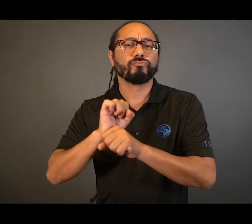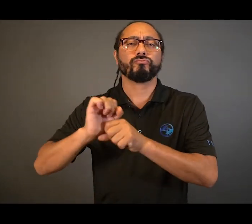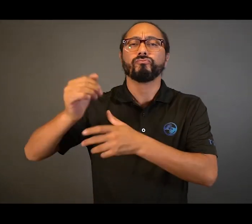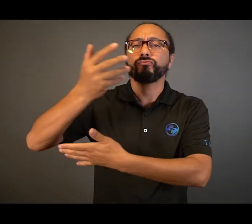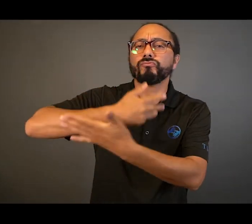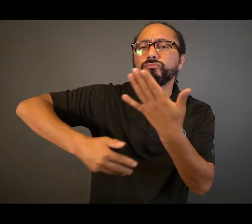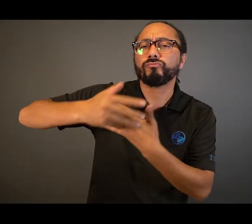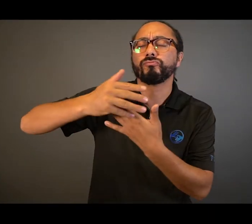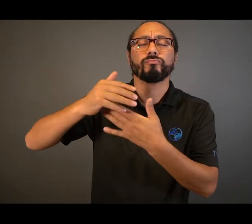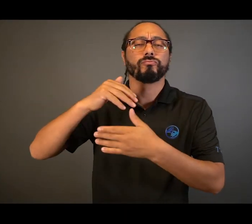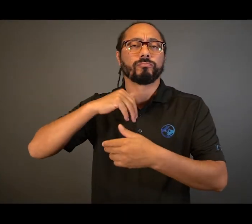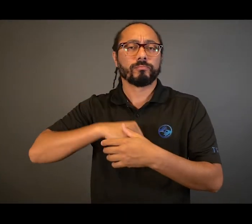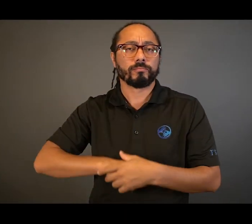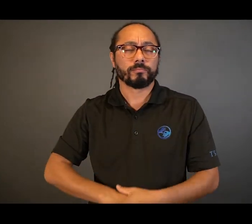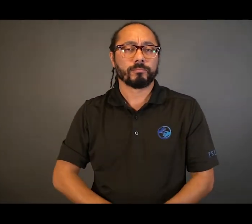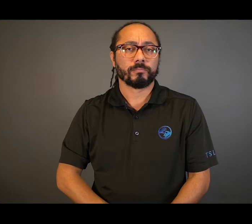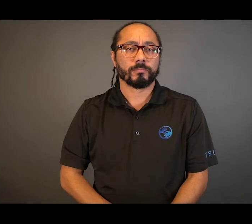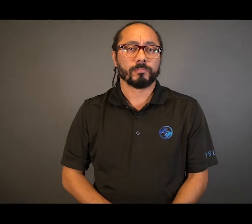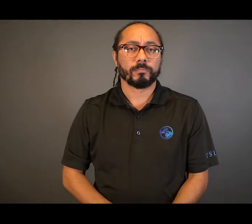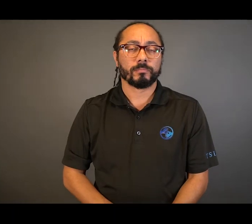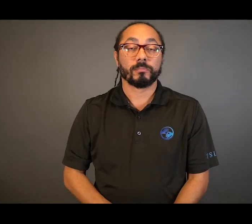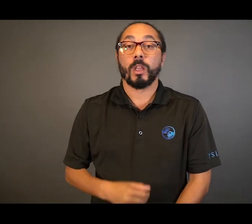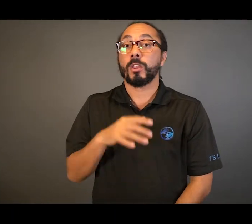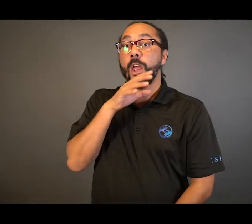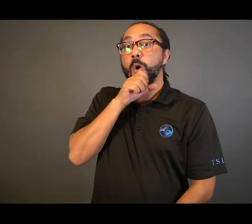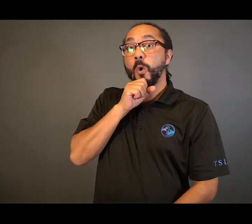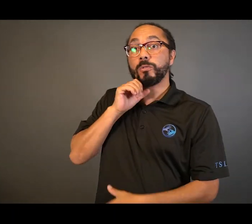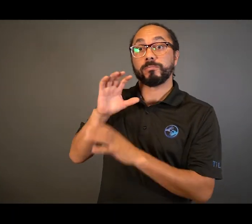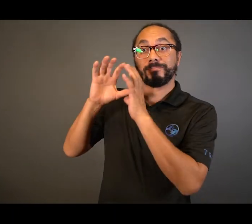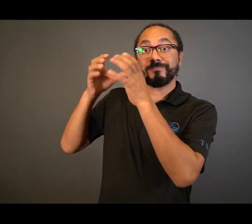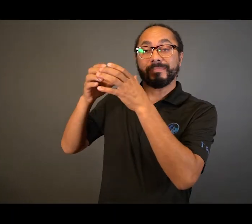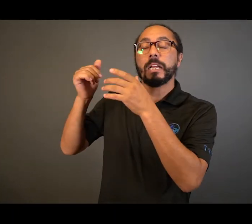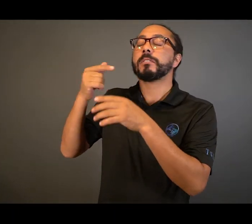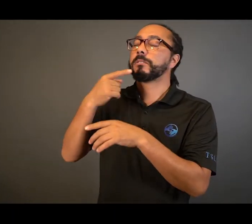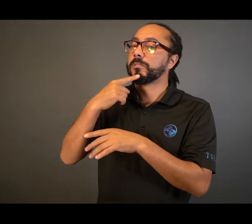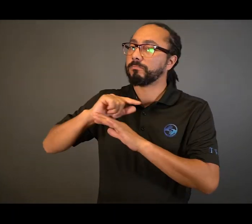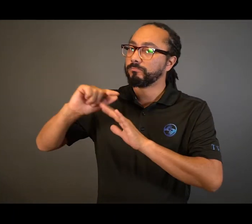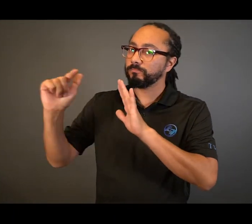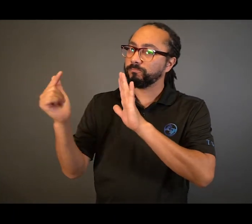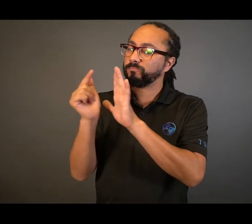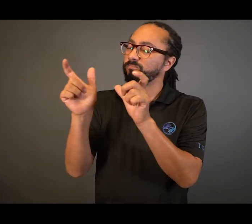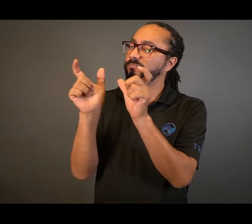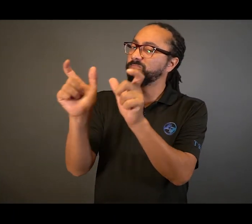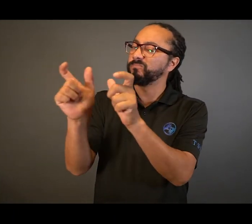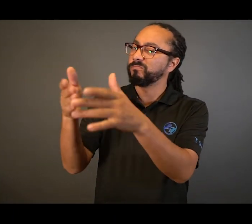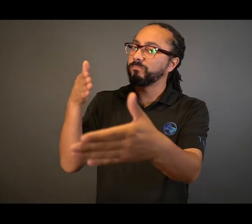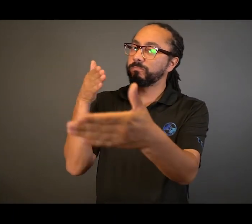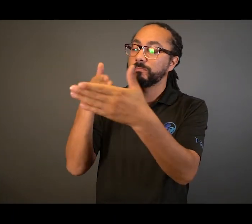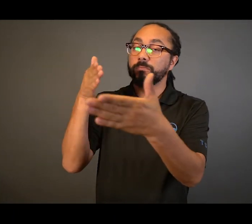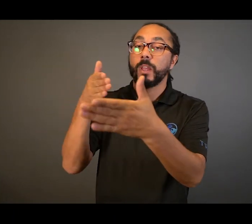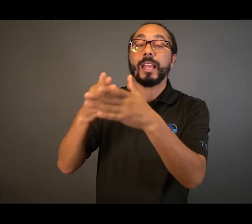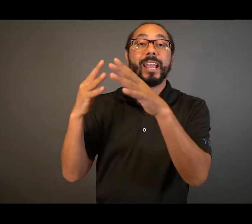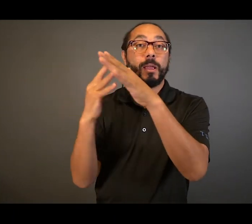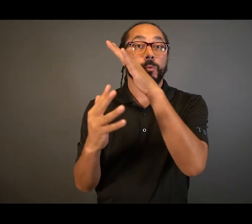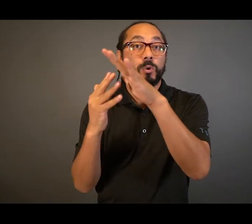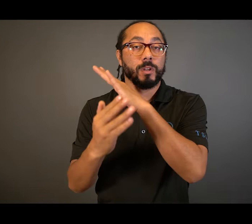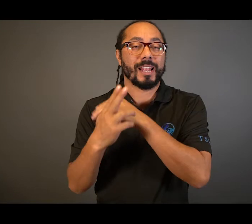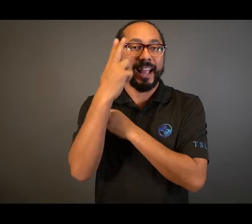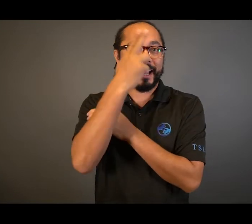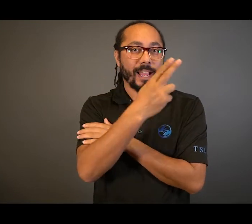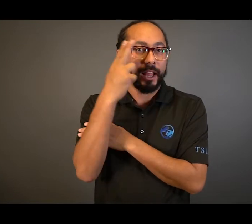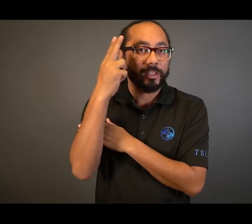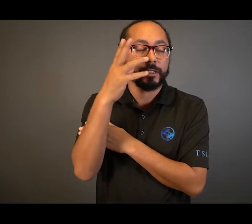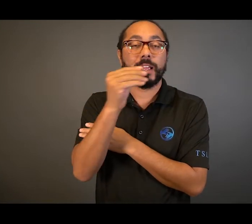and employment opportunities. The Orange Order explicitly opposed the immigration of Catholics